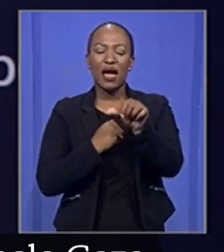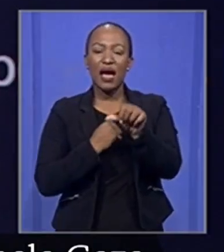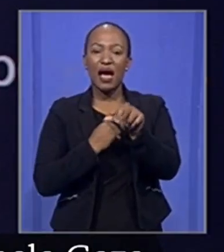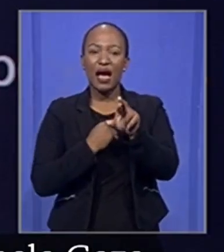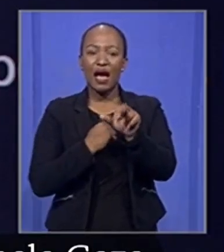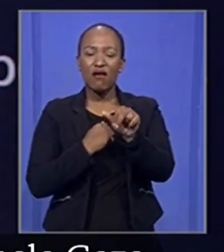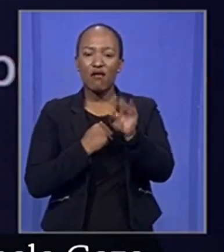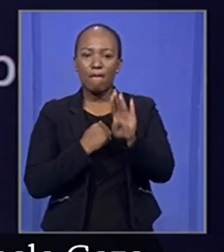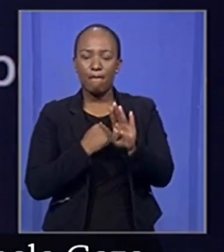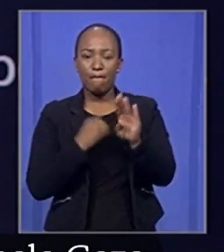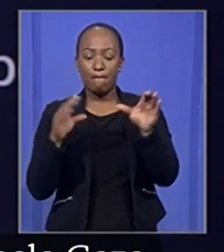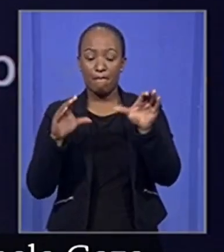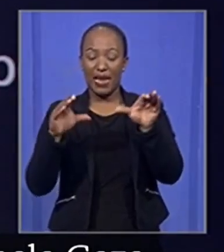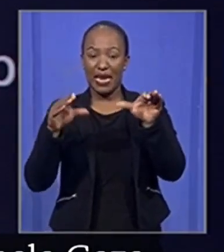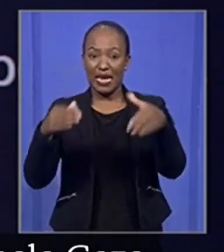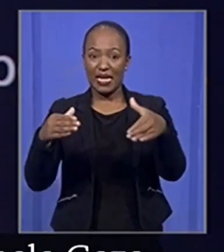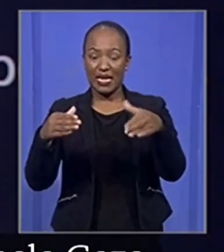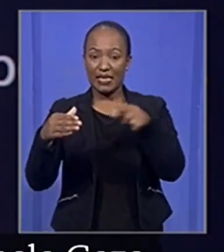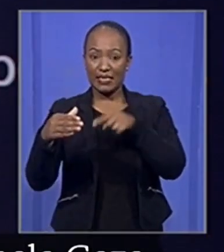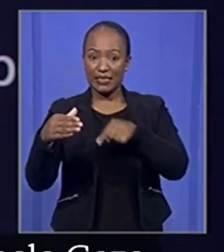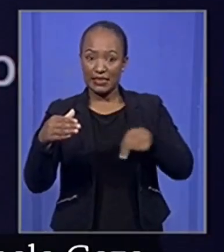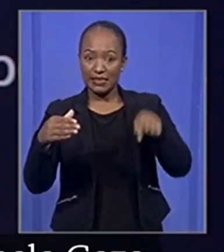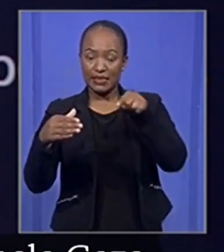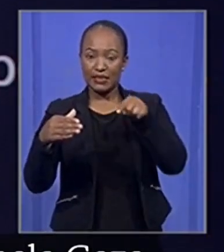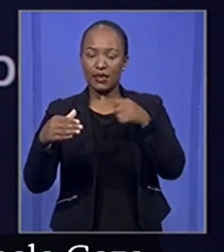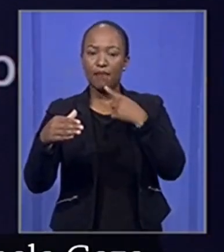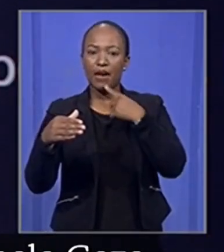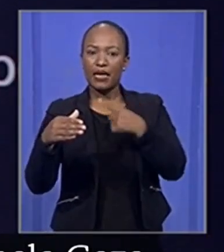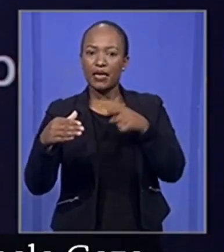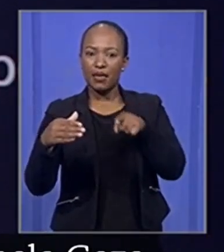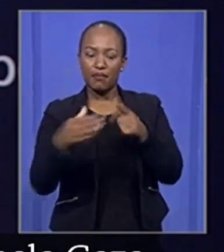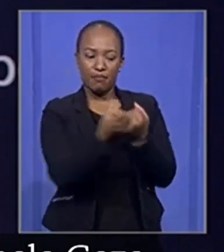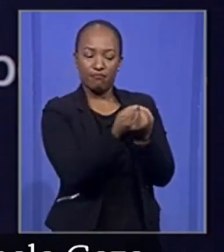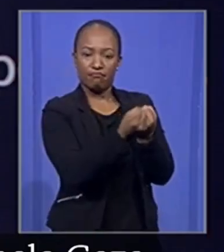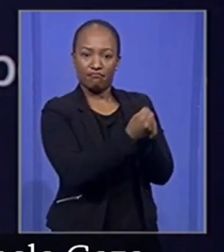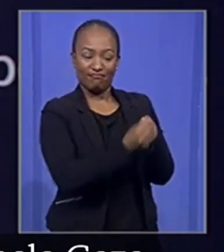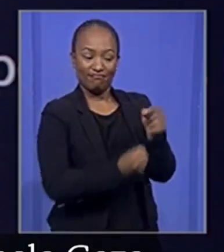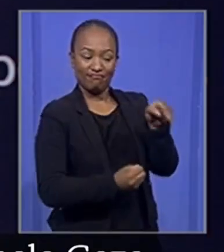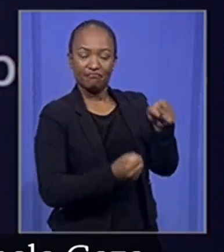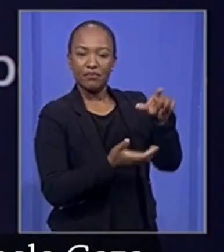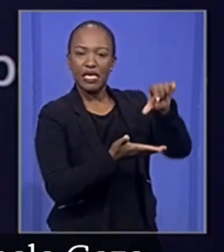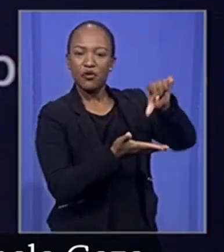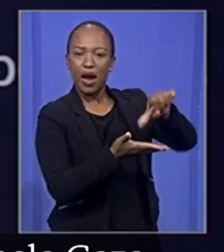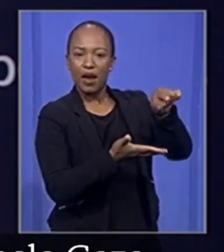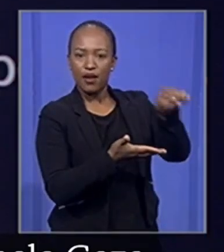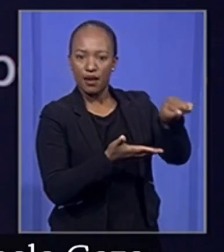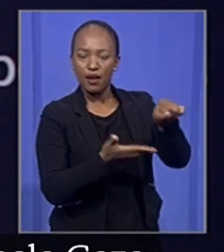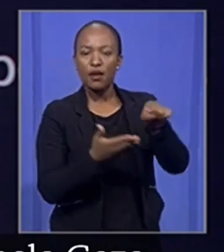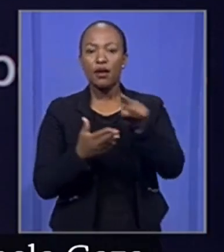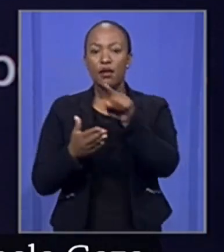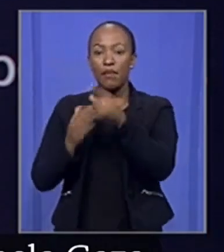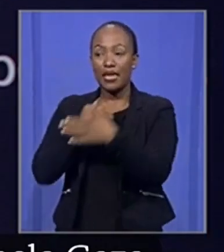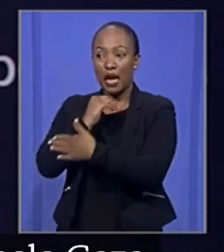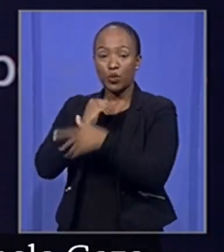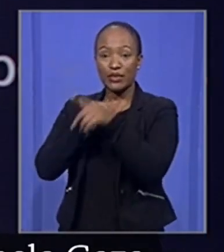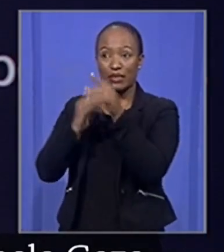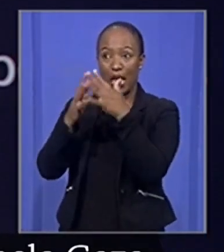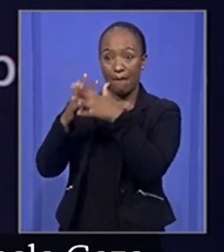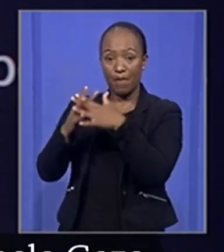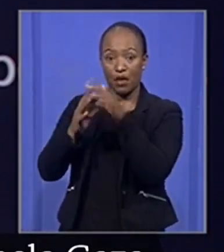ba sebedisanang mmoho ba ma-Arab ba boletse hore ba tshehetsa Iran. Ka lehlakoreng le leng naha ya Amerika e ntshitse lentswe la